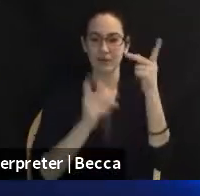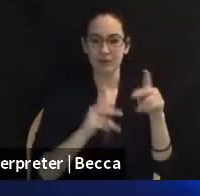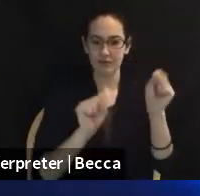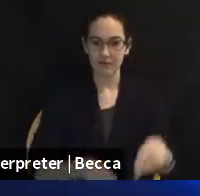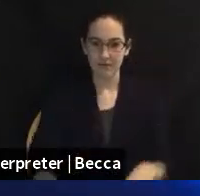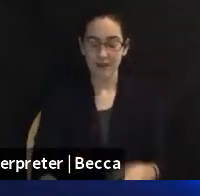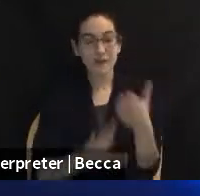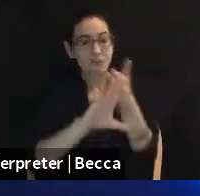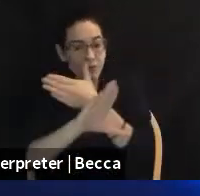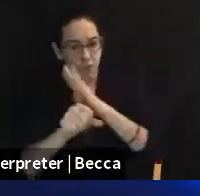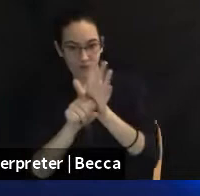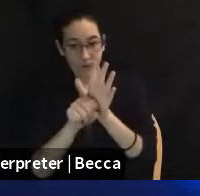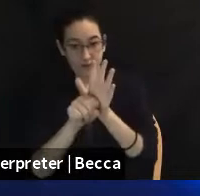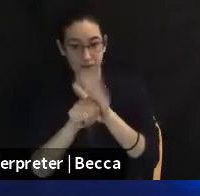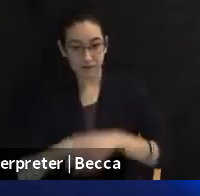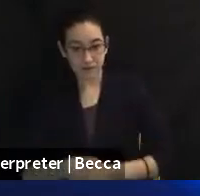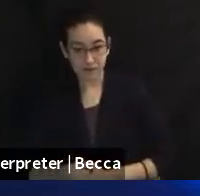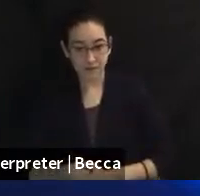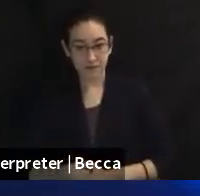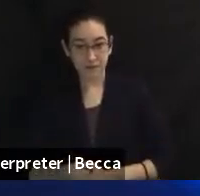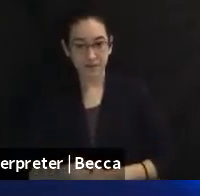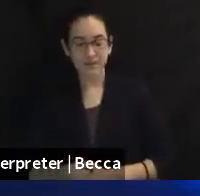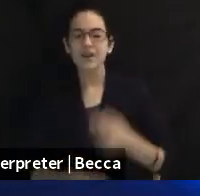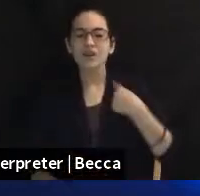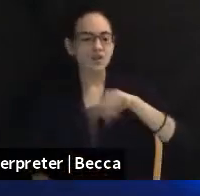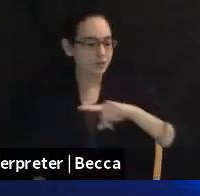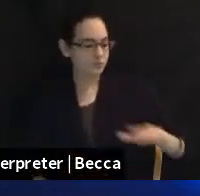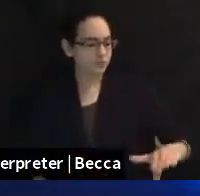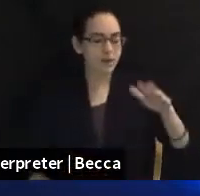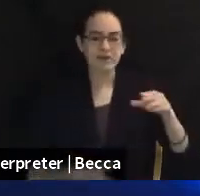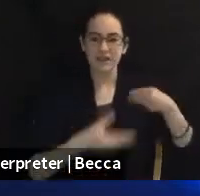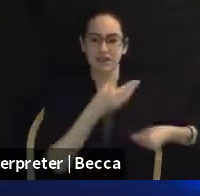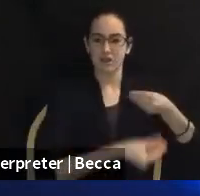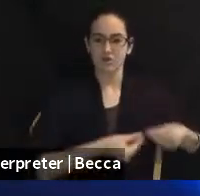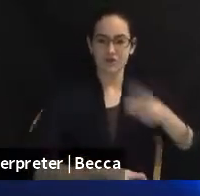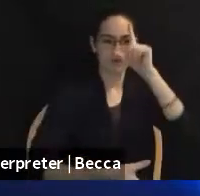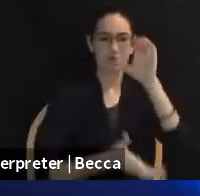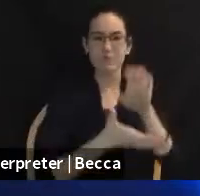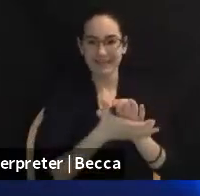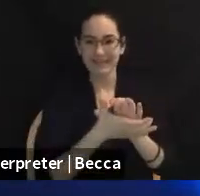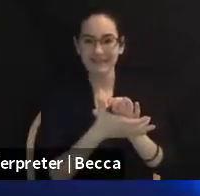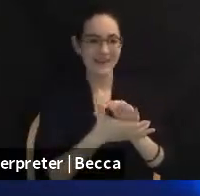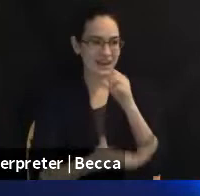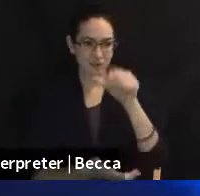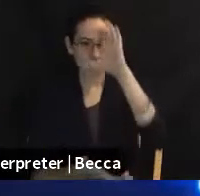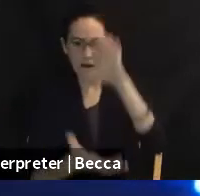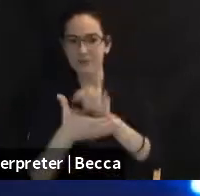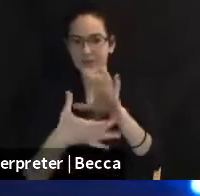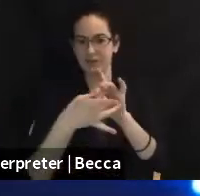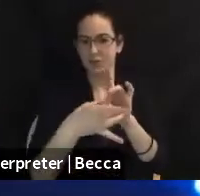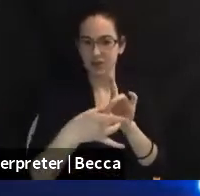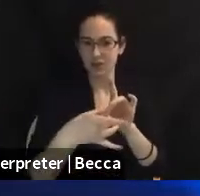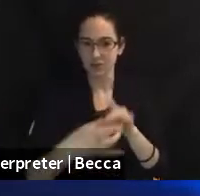Pre-pandemic. Like, we raised a generation to believe and to not believe in relationships, to